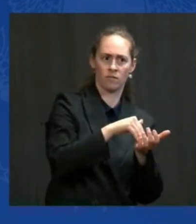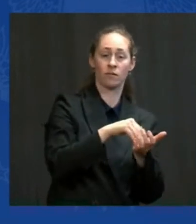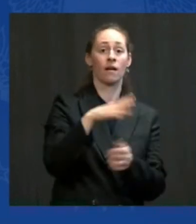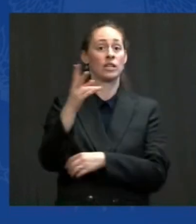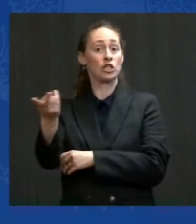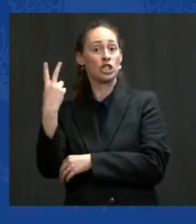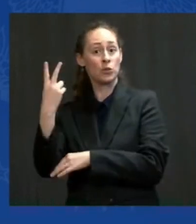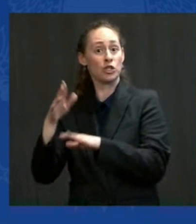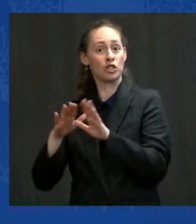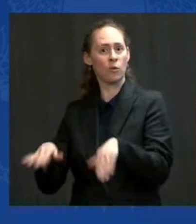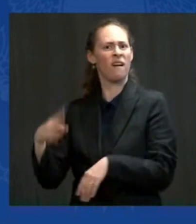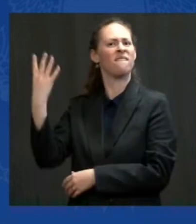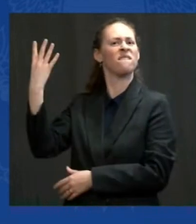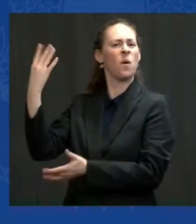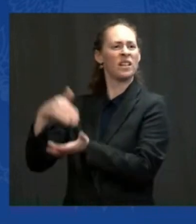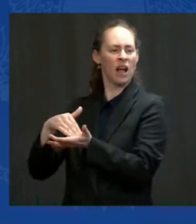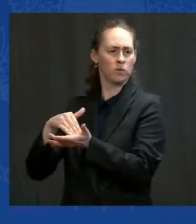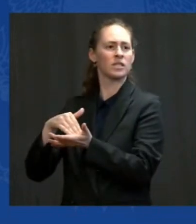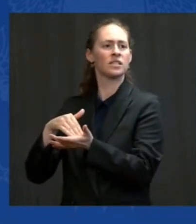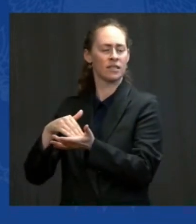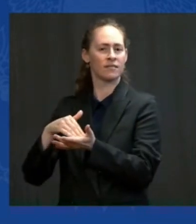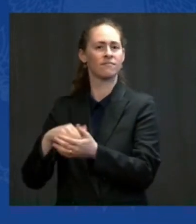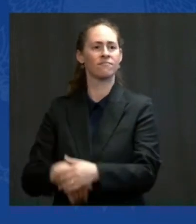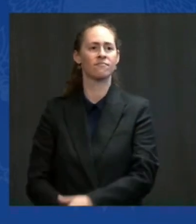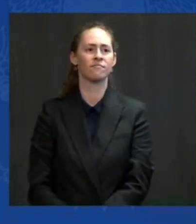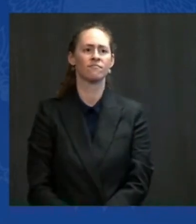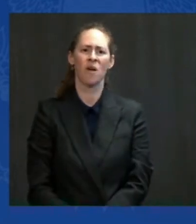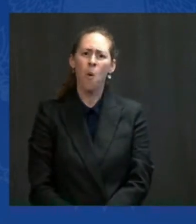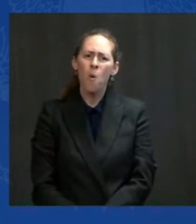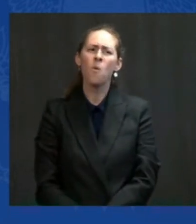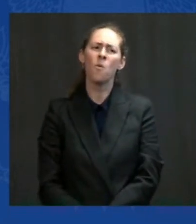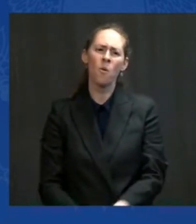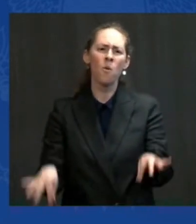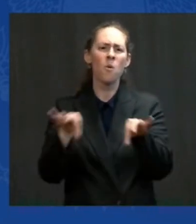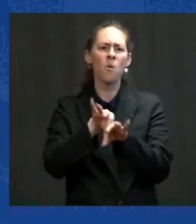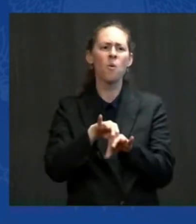a $10,000 tax bill. It's important. But if you don't